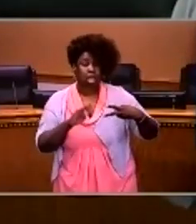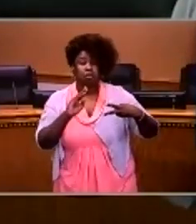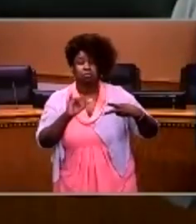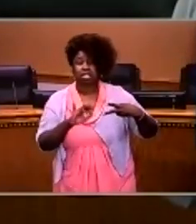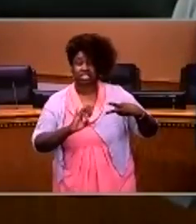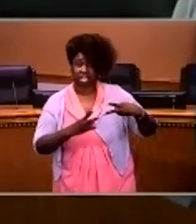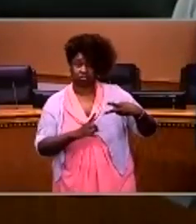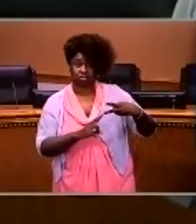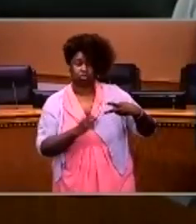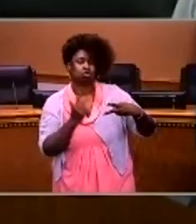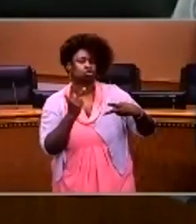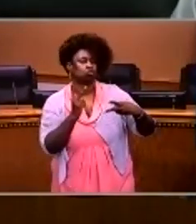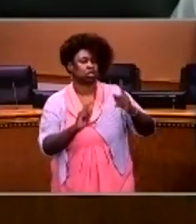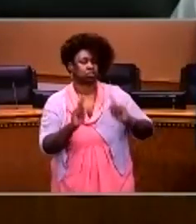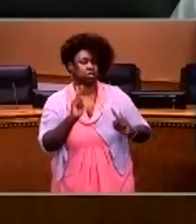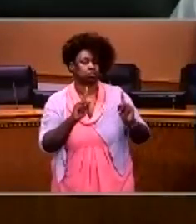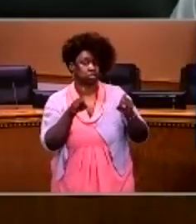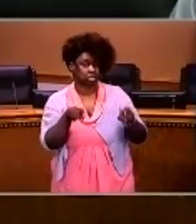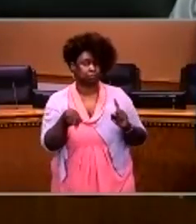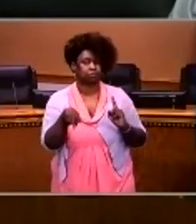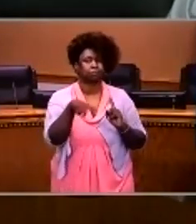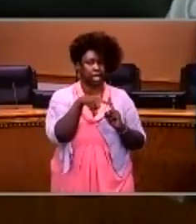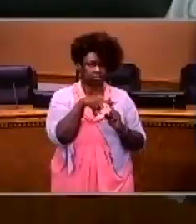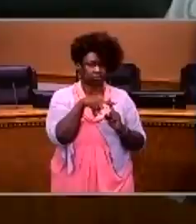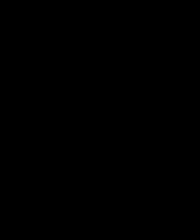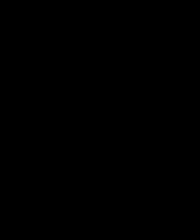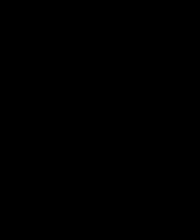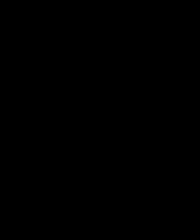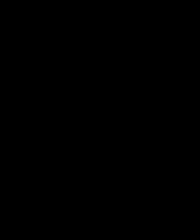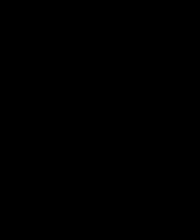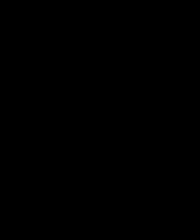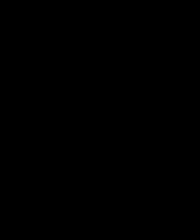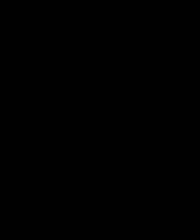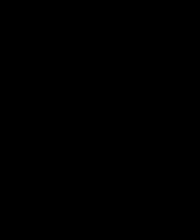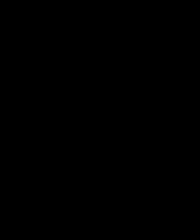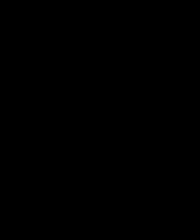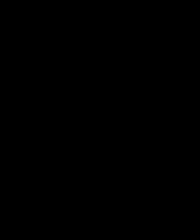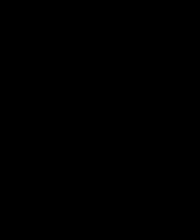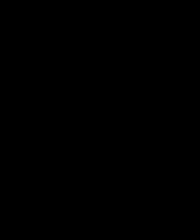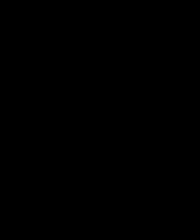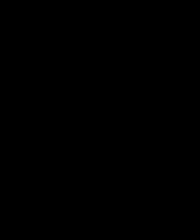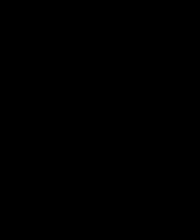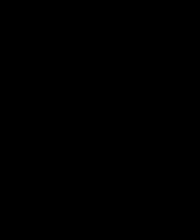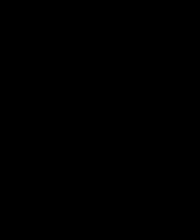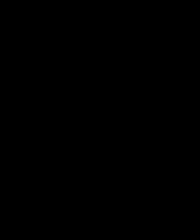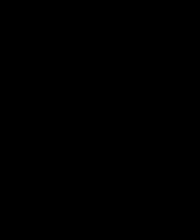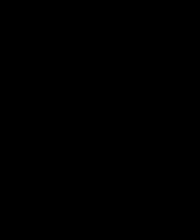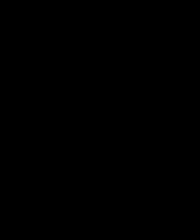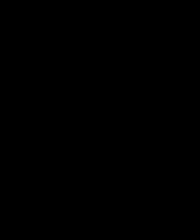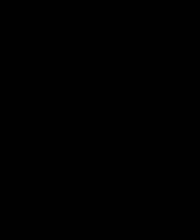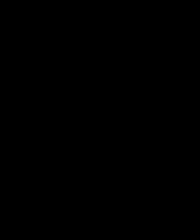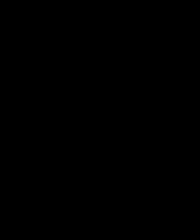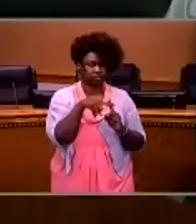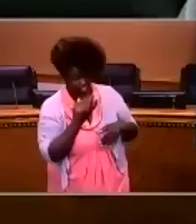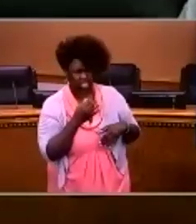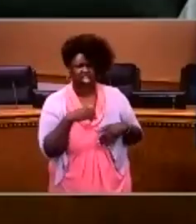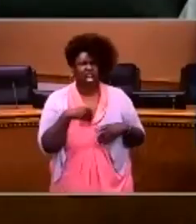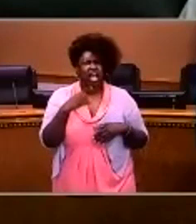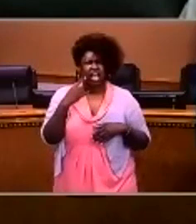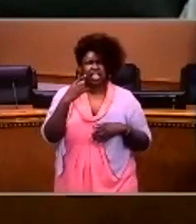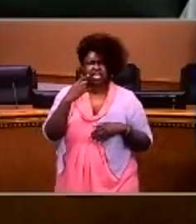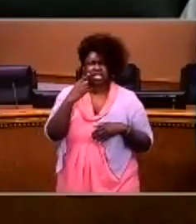there were 3 people who tested positive. Friday. I meant Friday. May 8th would have Friday, been which 7th. I think